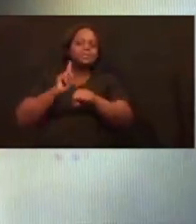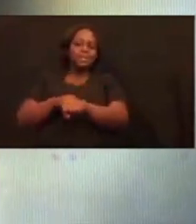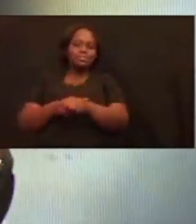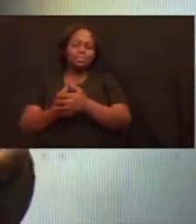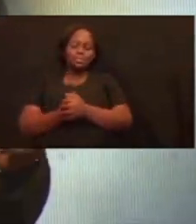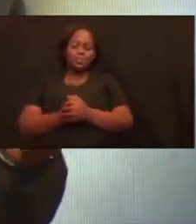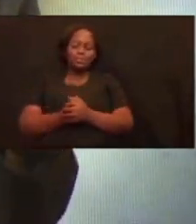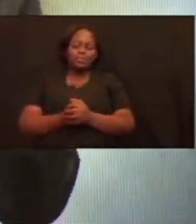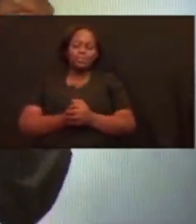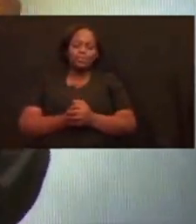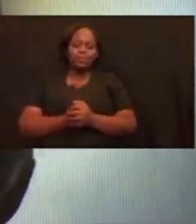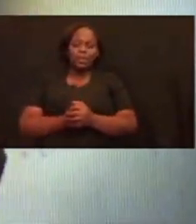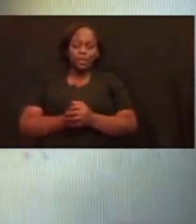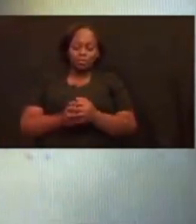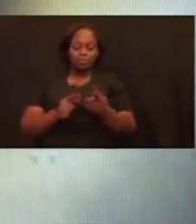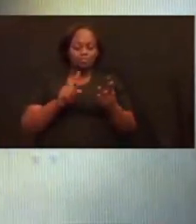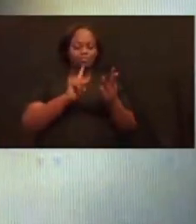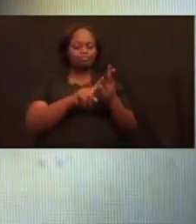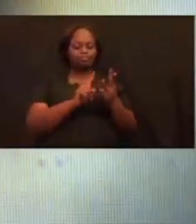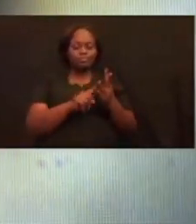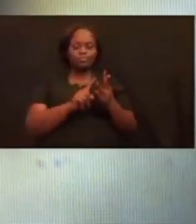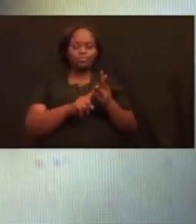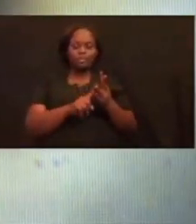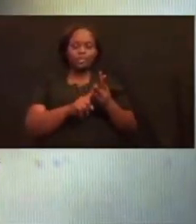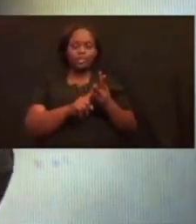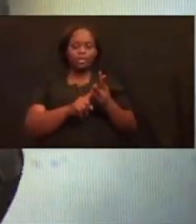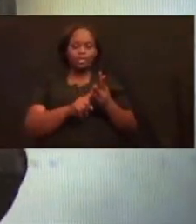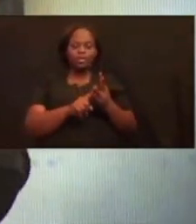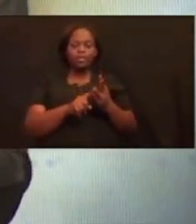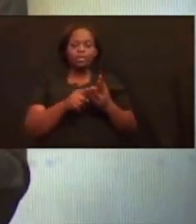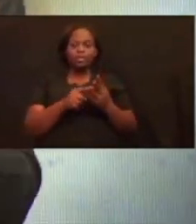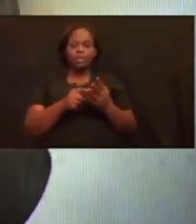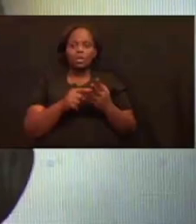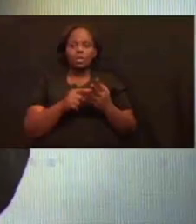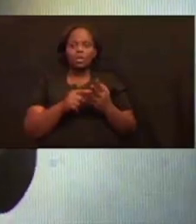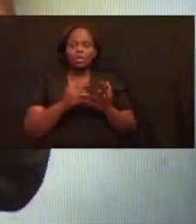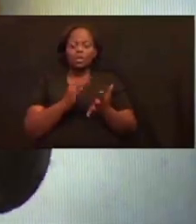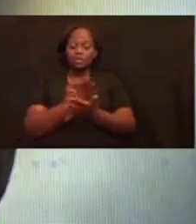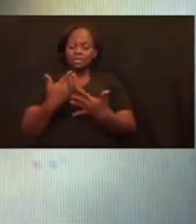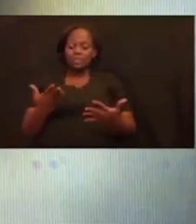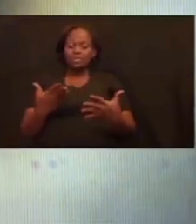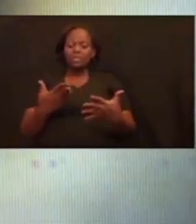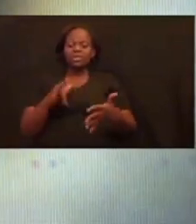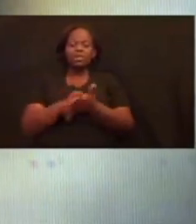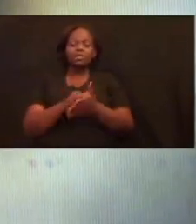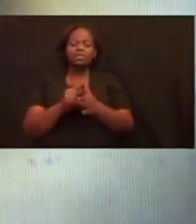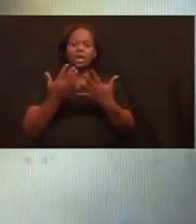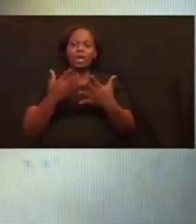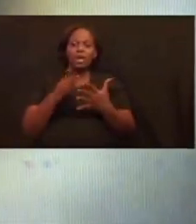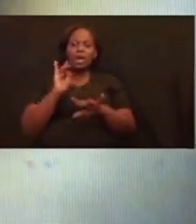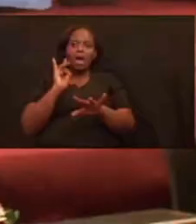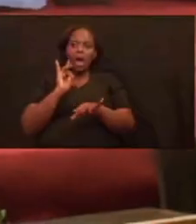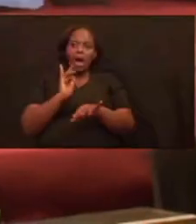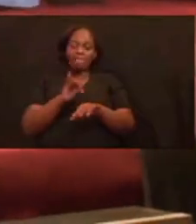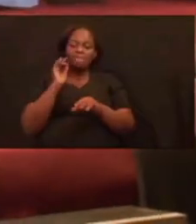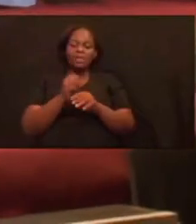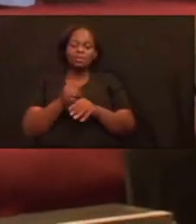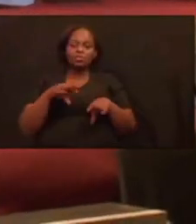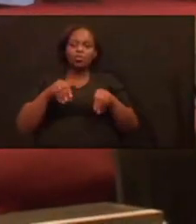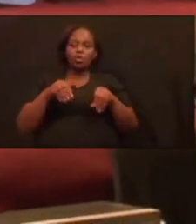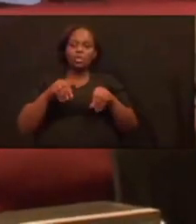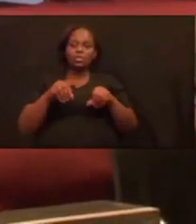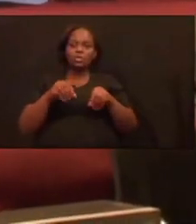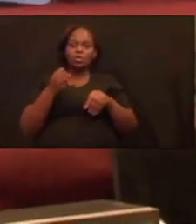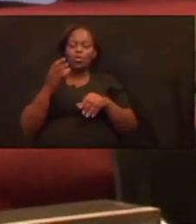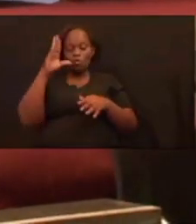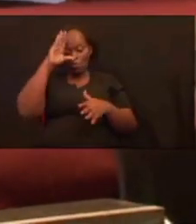by saying the third factor that affects the quality of believers in any territory is the